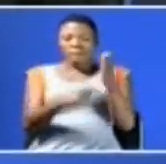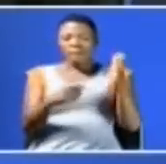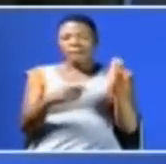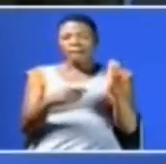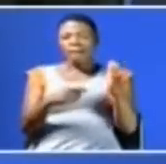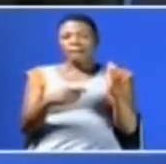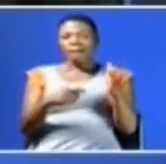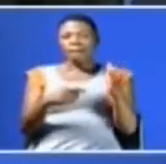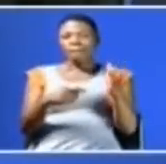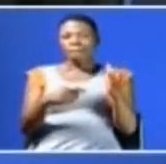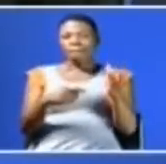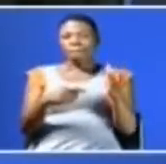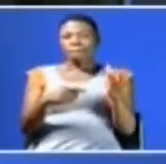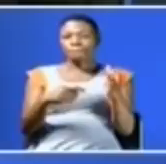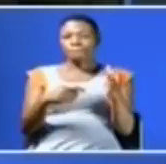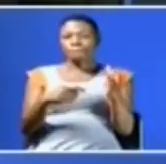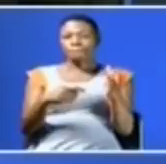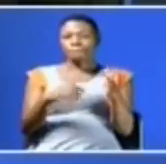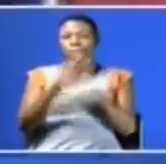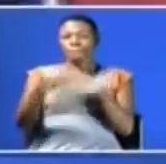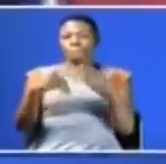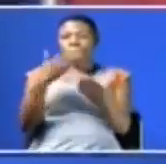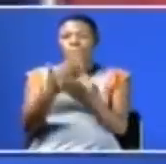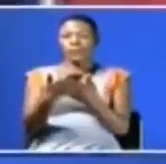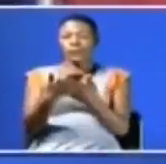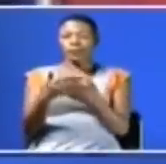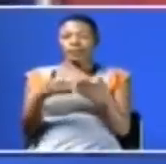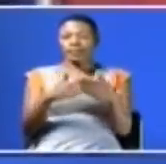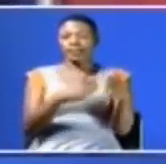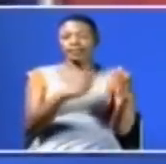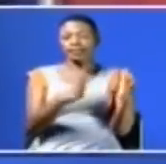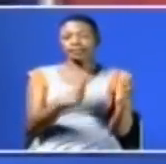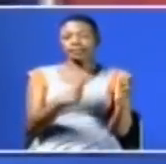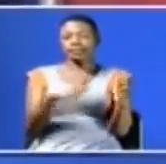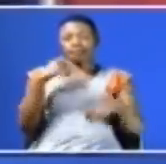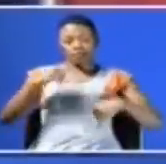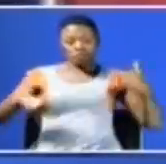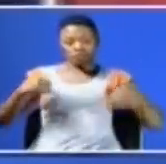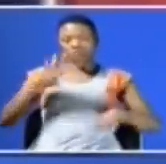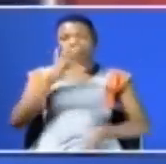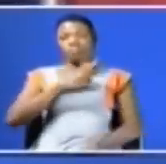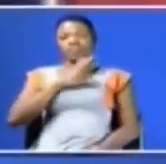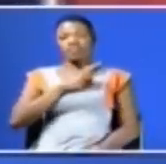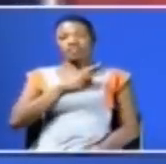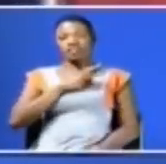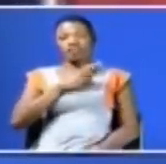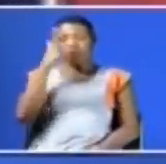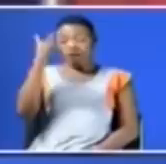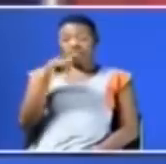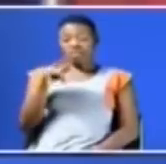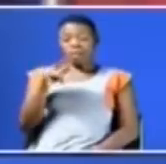of the minority whip, and all the leadership in the minority, they enjoy benefits by virtue of their